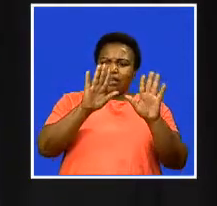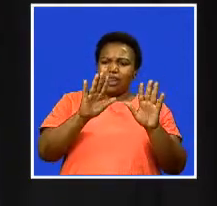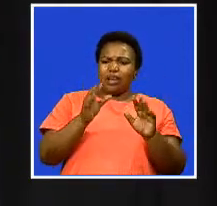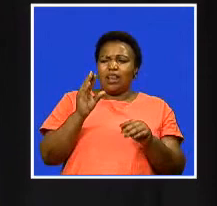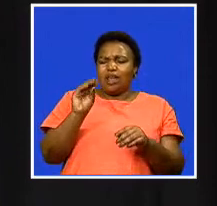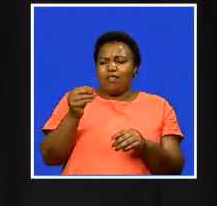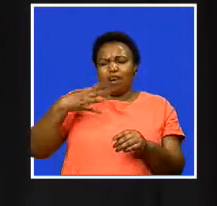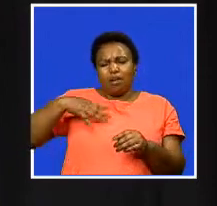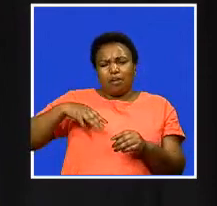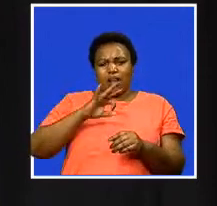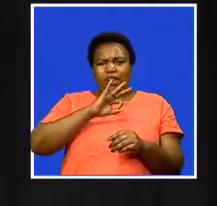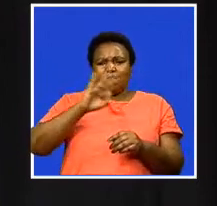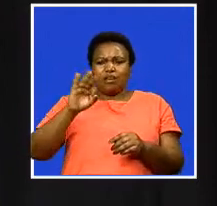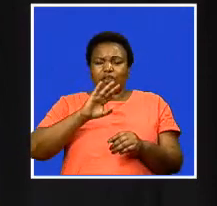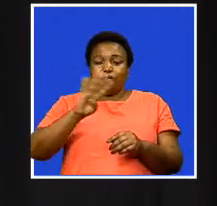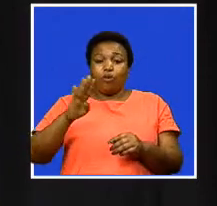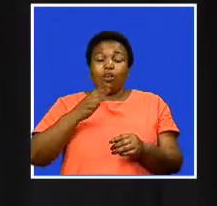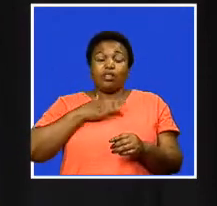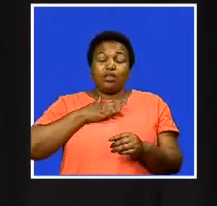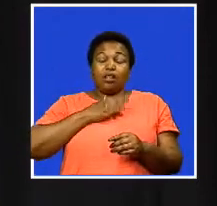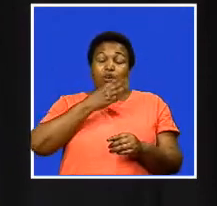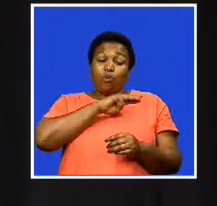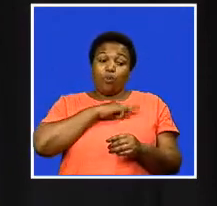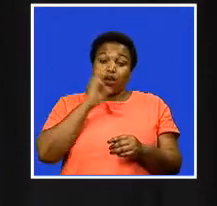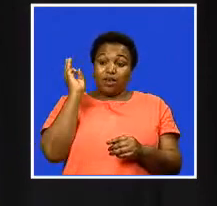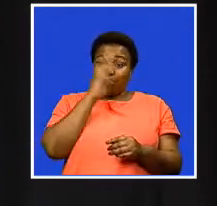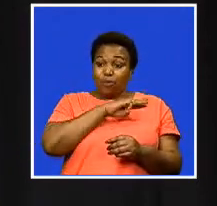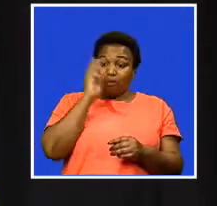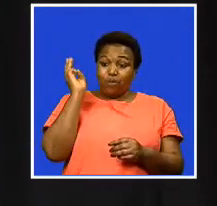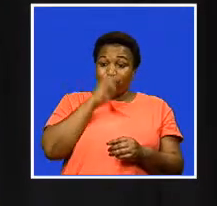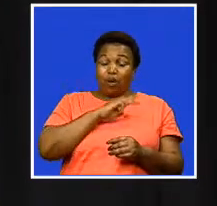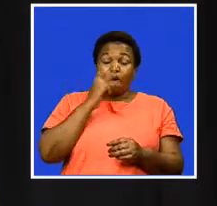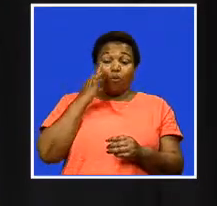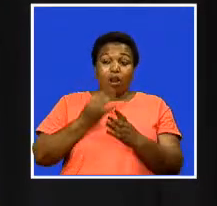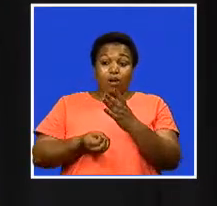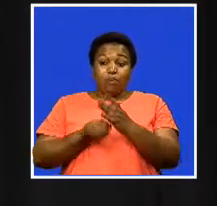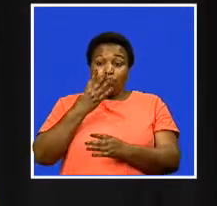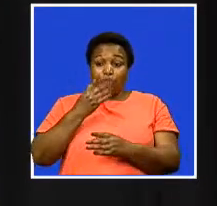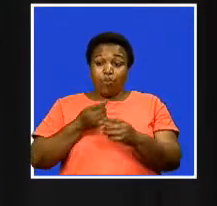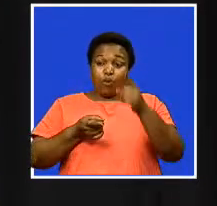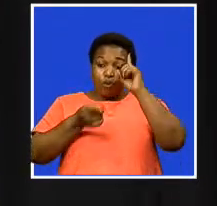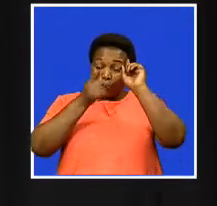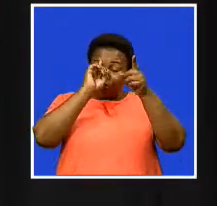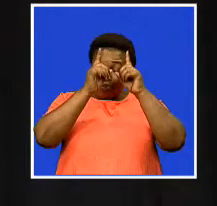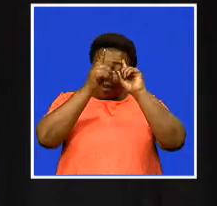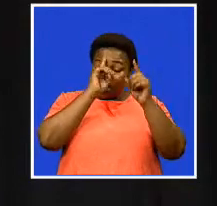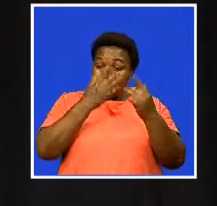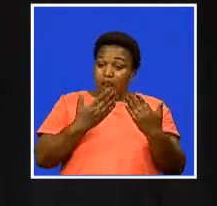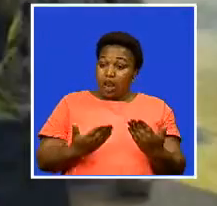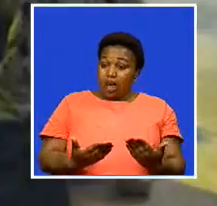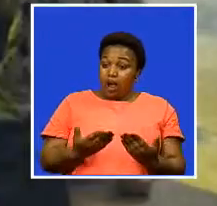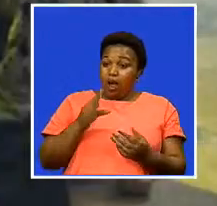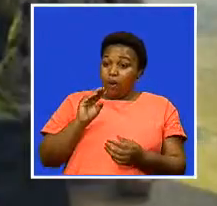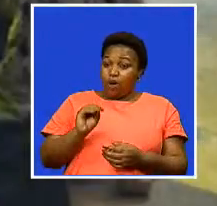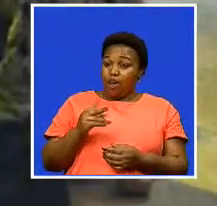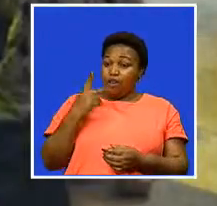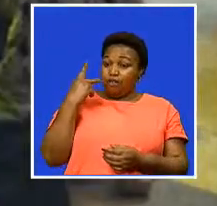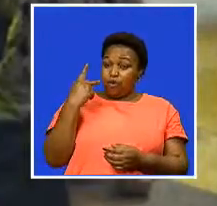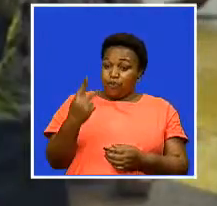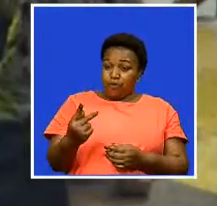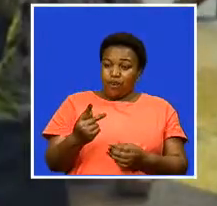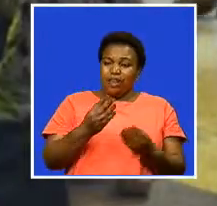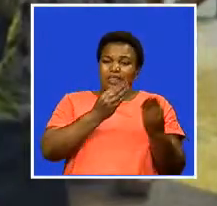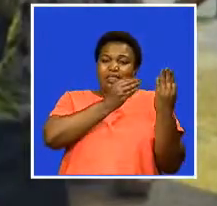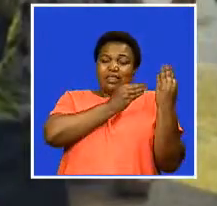lamane lapha nasi sibukeliso ngakhona ukuthi nakuvela lithuba lokuthi seyikhona ivaccine le safe ukuthi